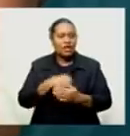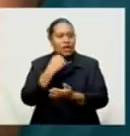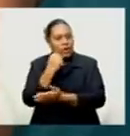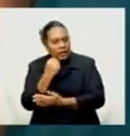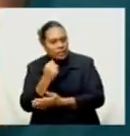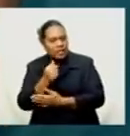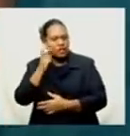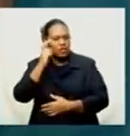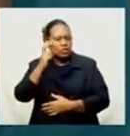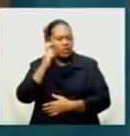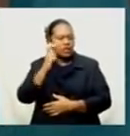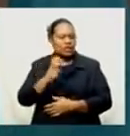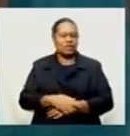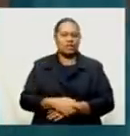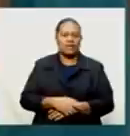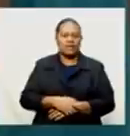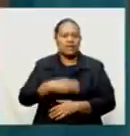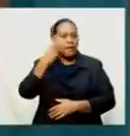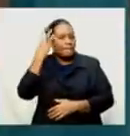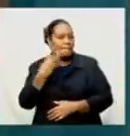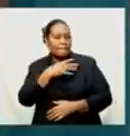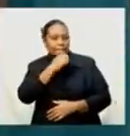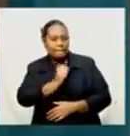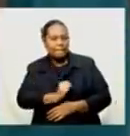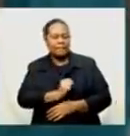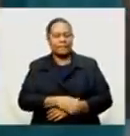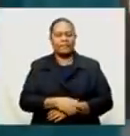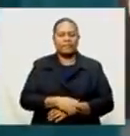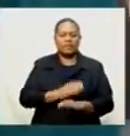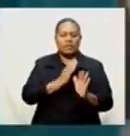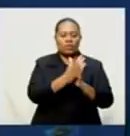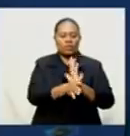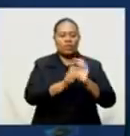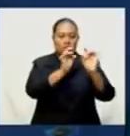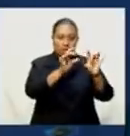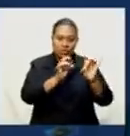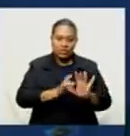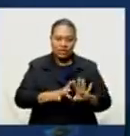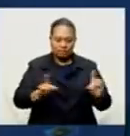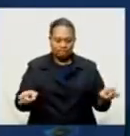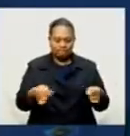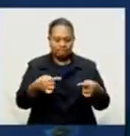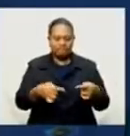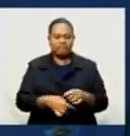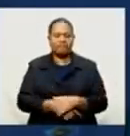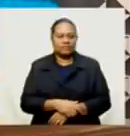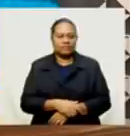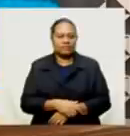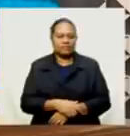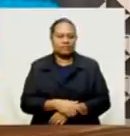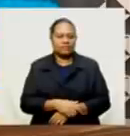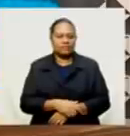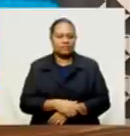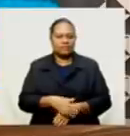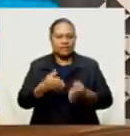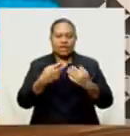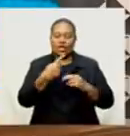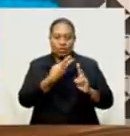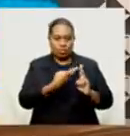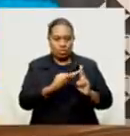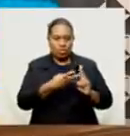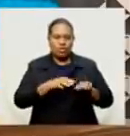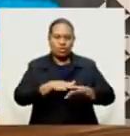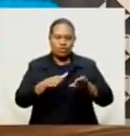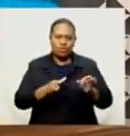team, sevens teams, men and women, go to Australia for competition and training. 2 swimmers have been chosen